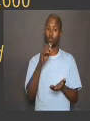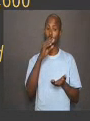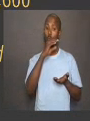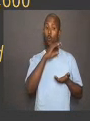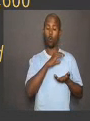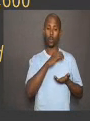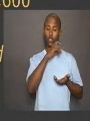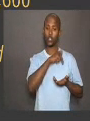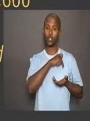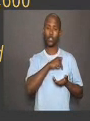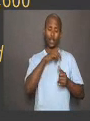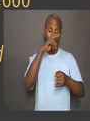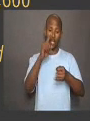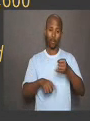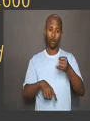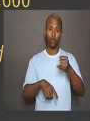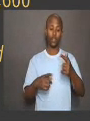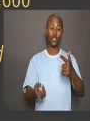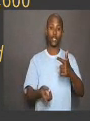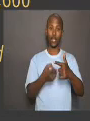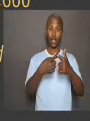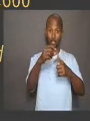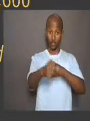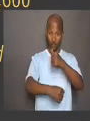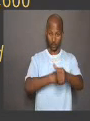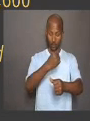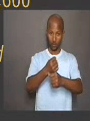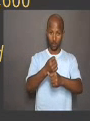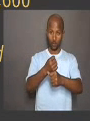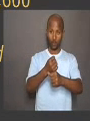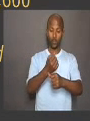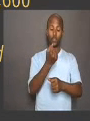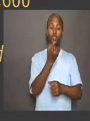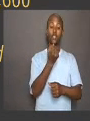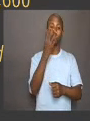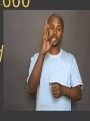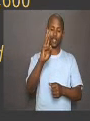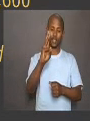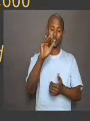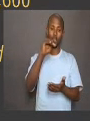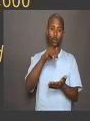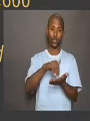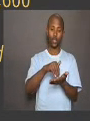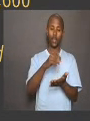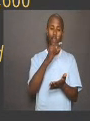His wage at the end of the second year is